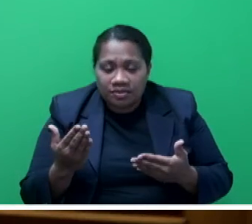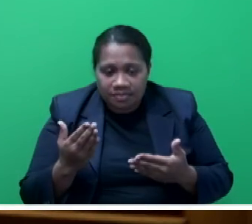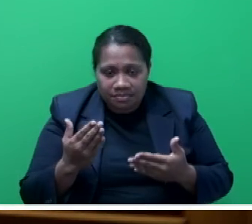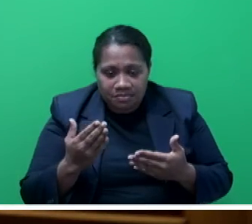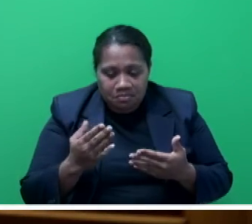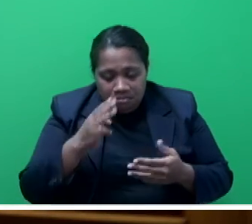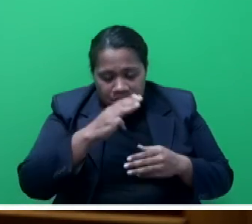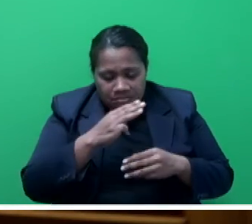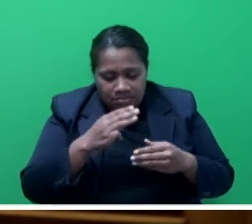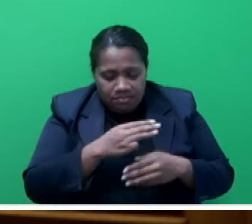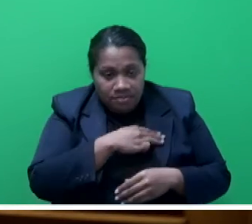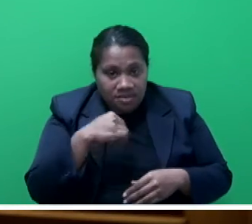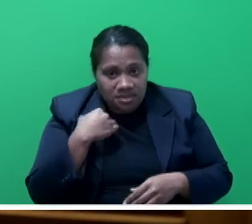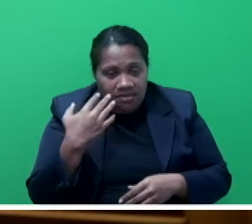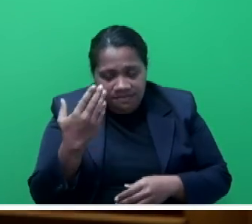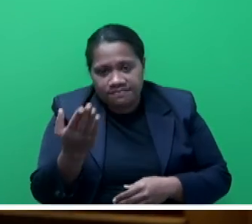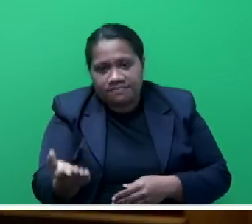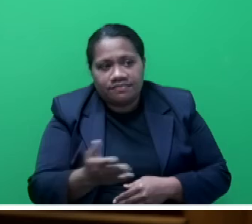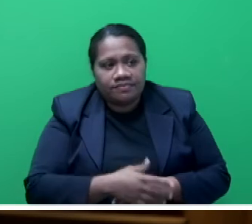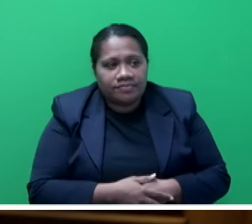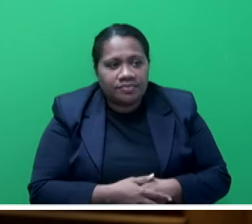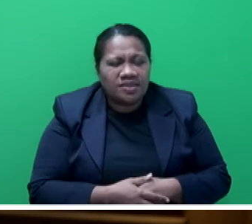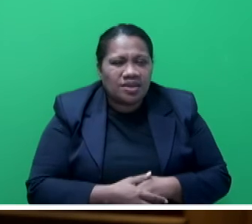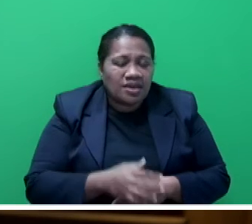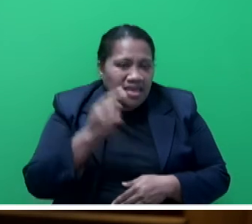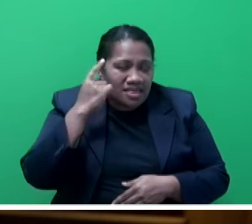I answered Honourable